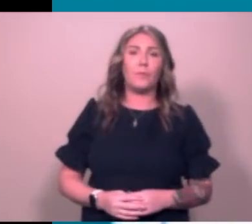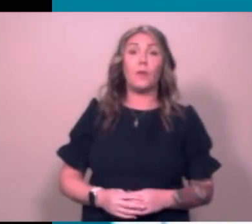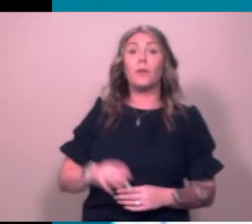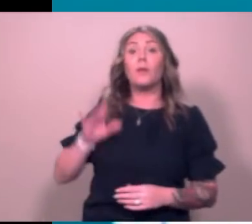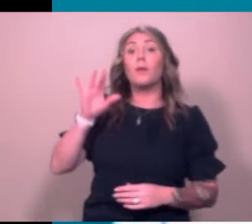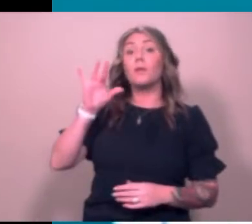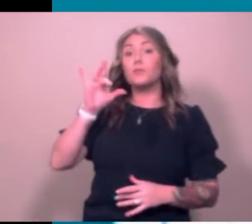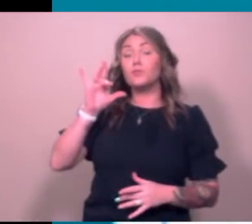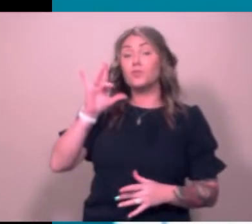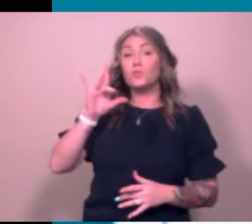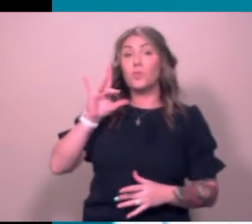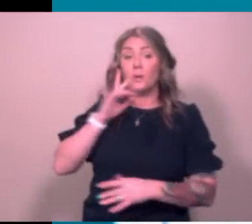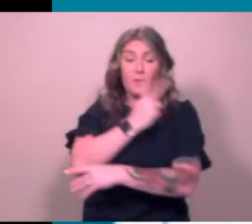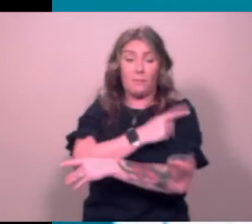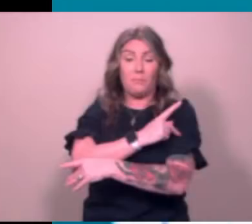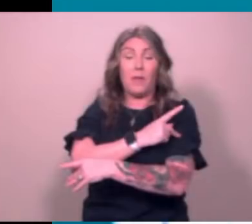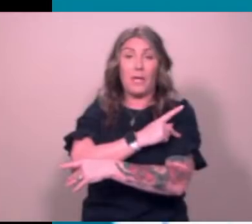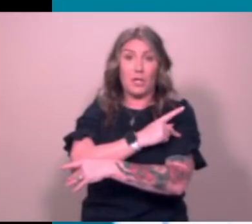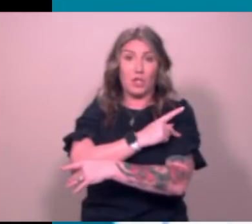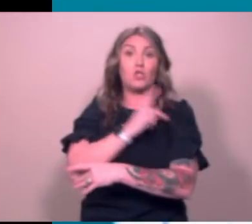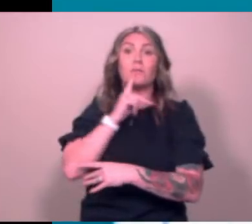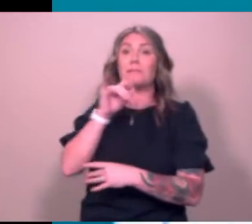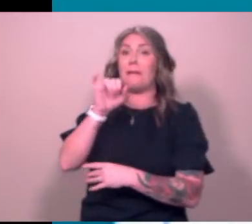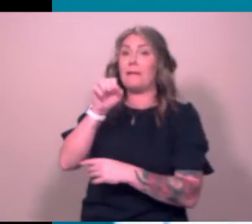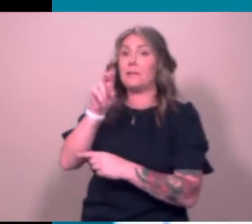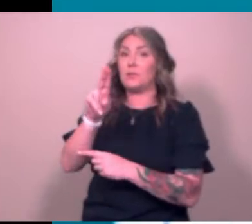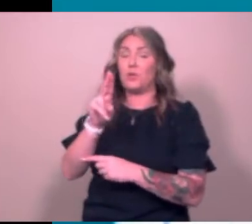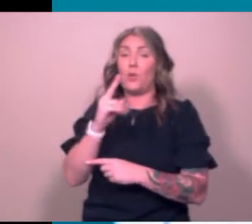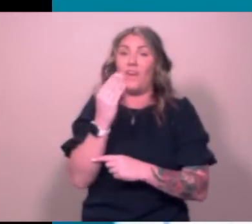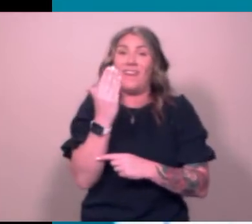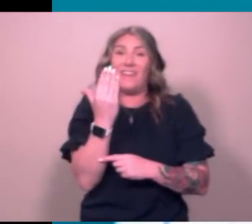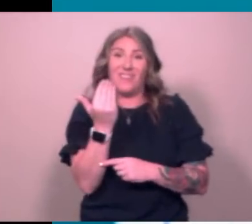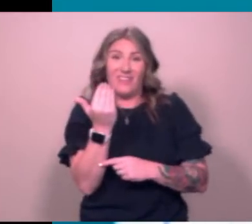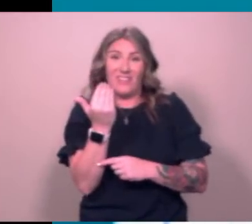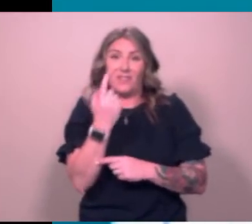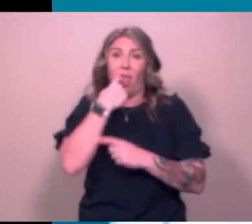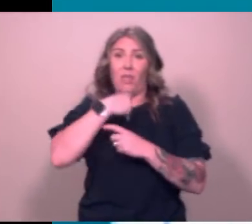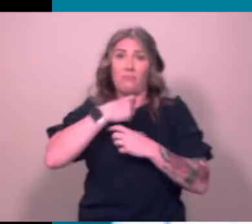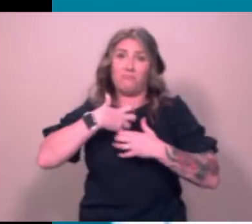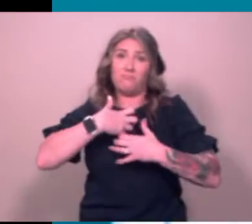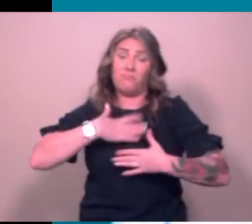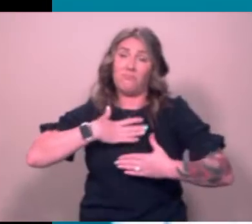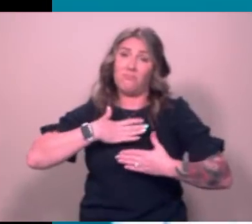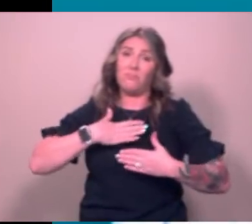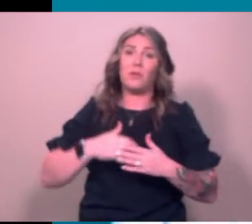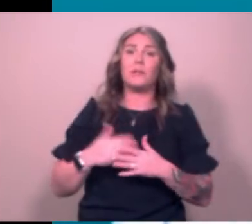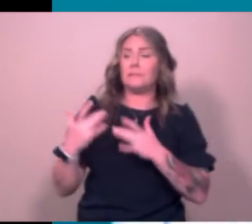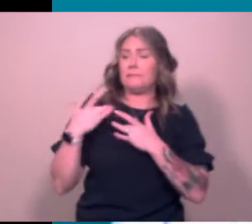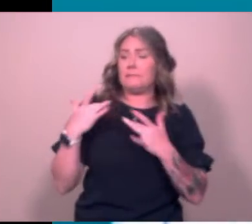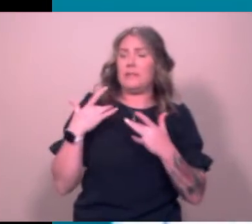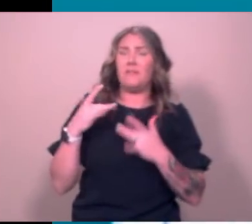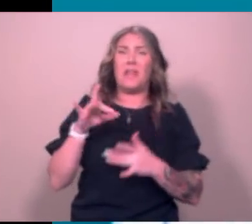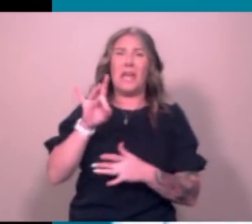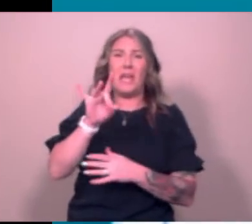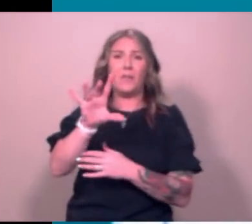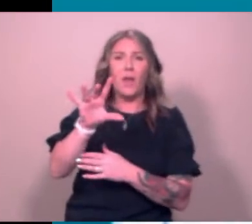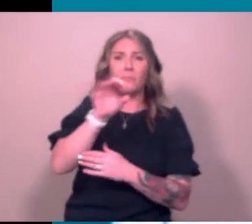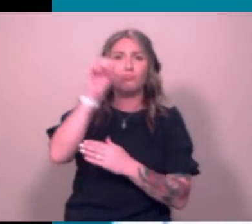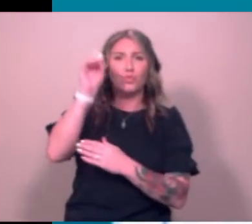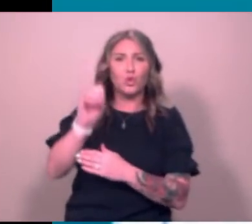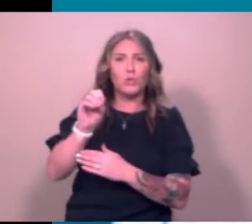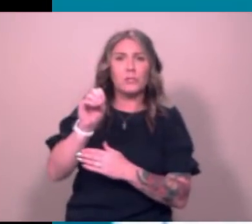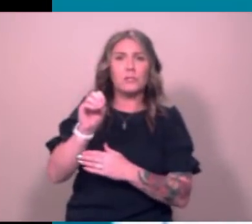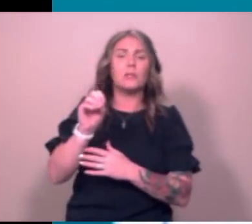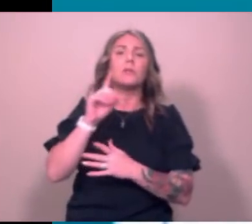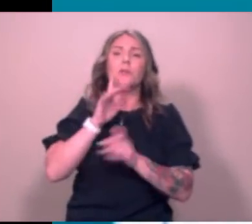25 total patients are in the ICU, with 15 of those on ventilators. And we typically run about 85% of